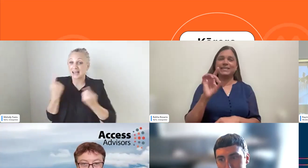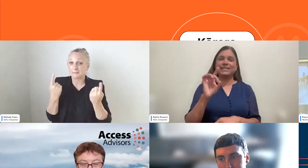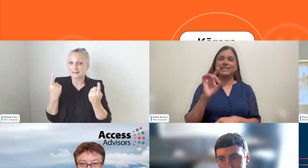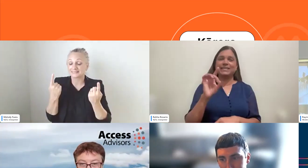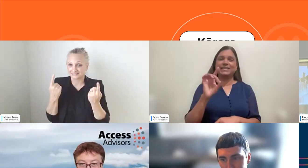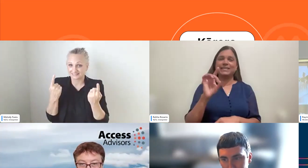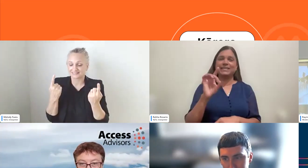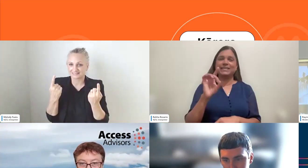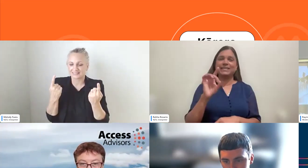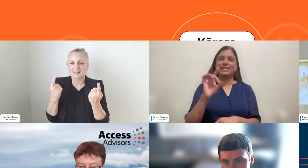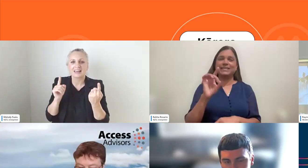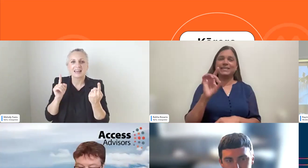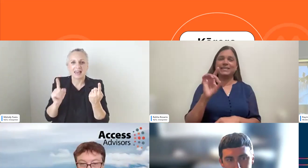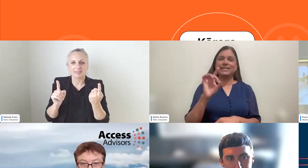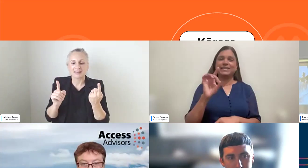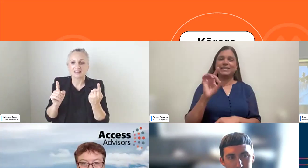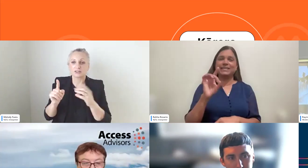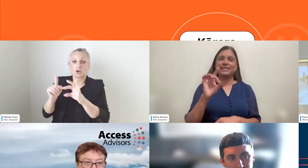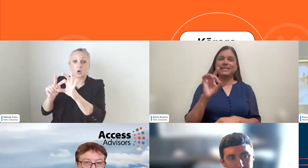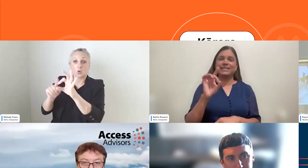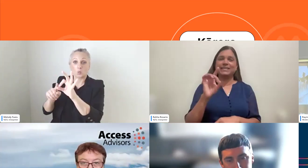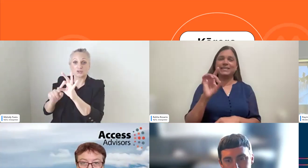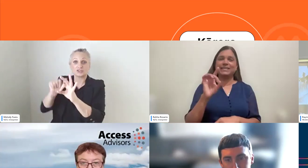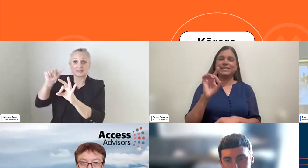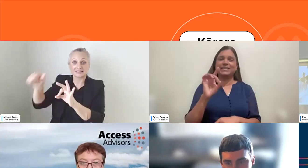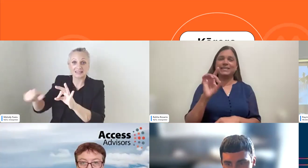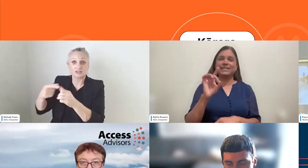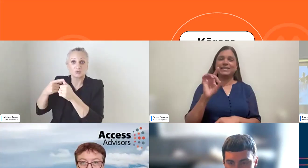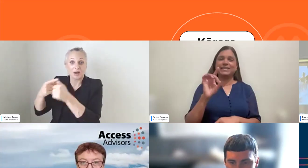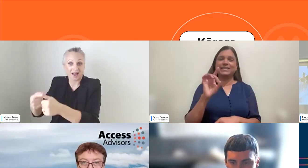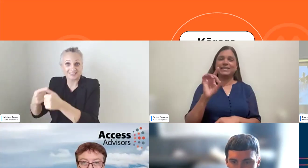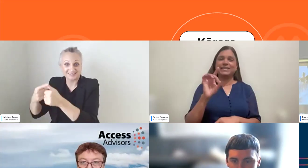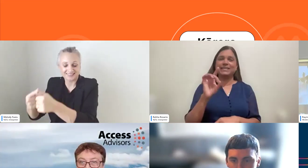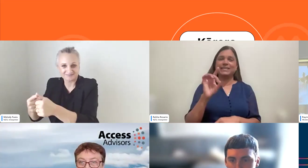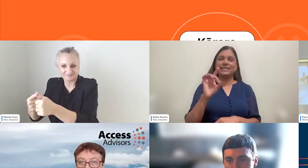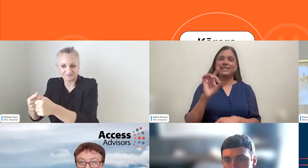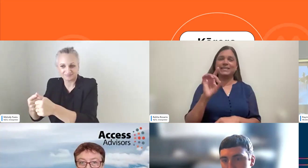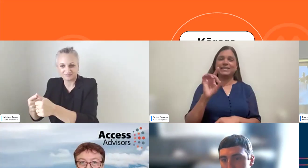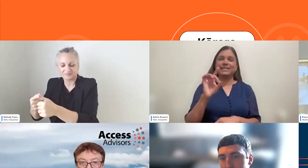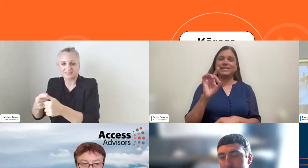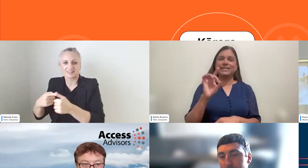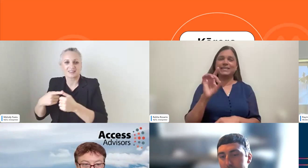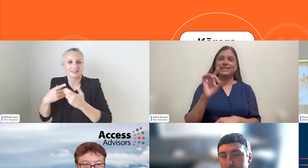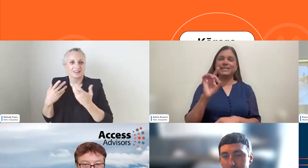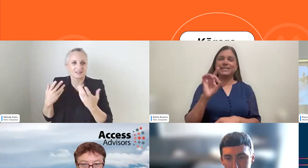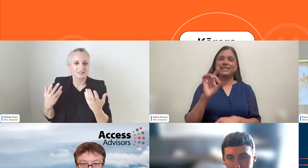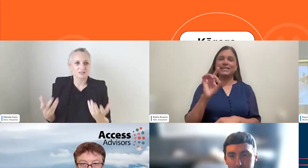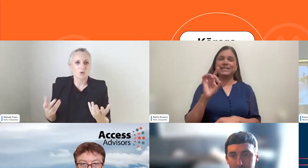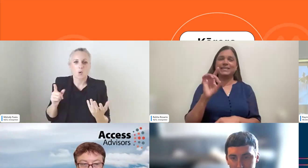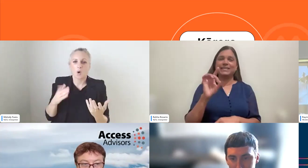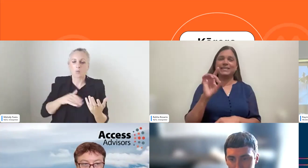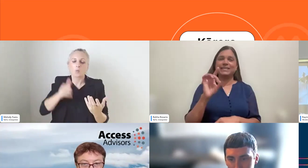any the questions and things will follow, and really let us know what is your